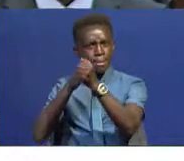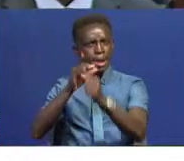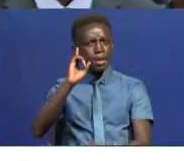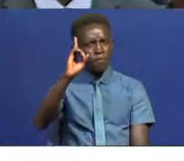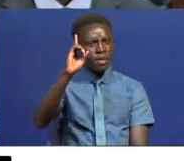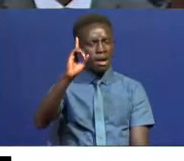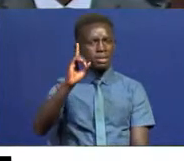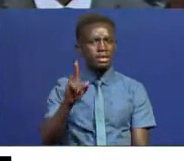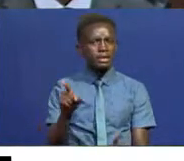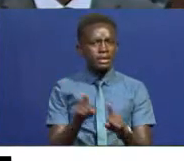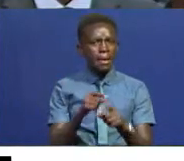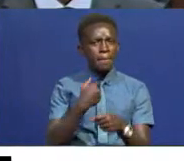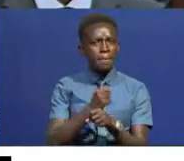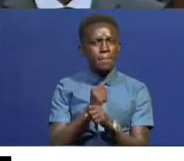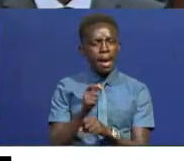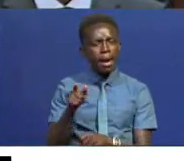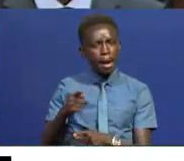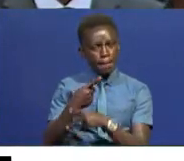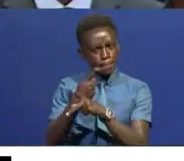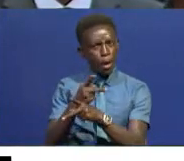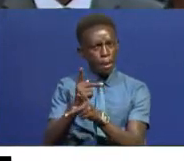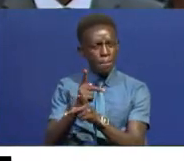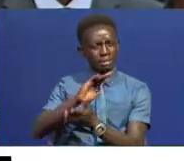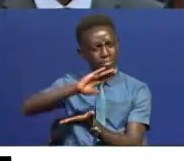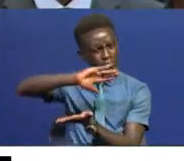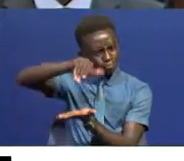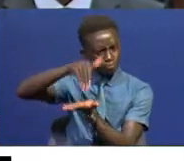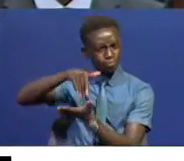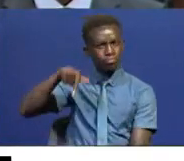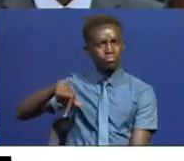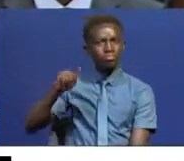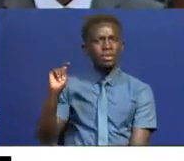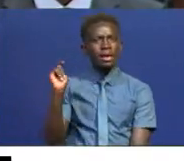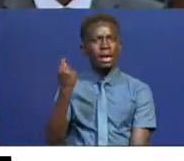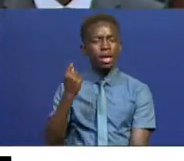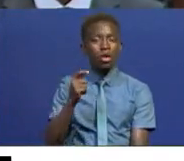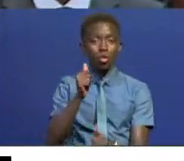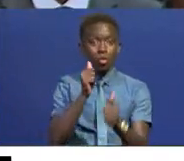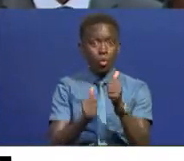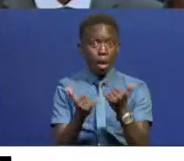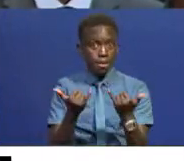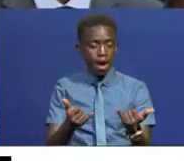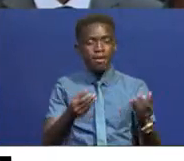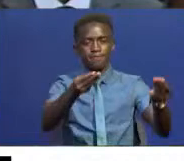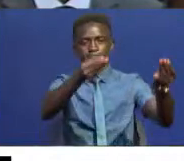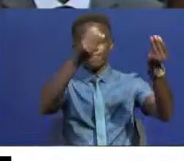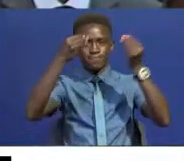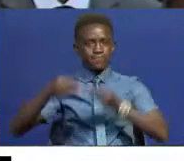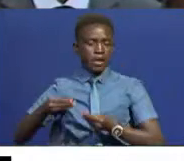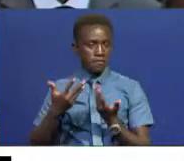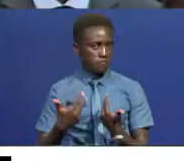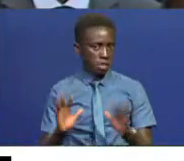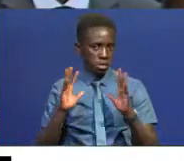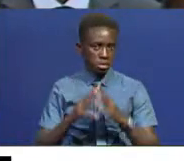Productivity Center, which we already have been assigned. To get